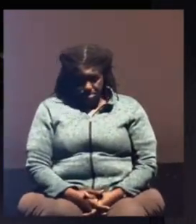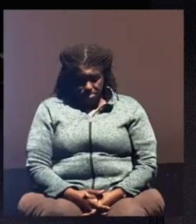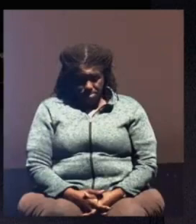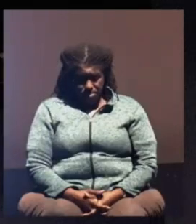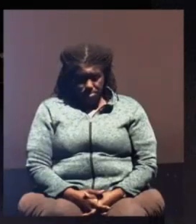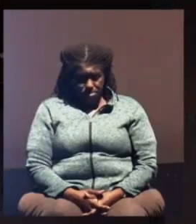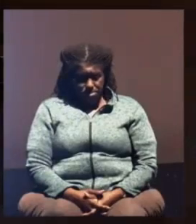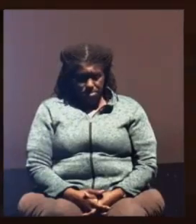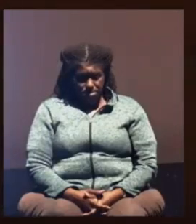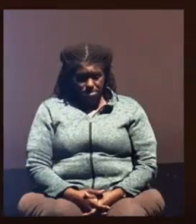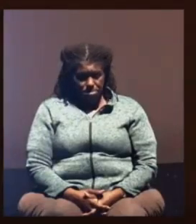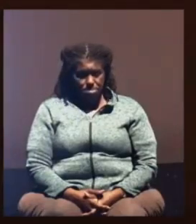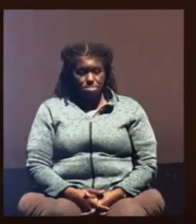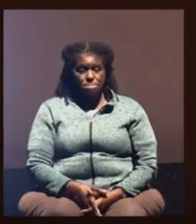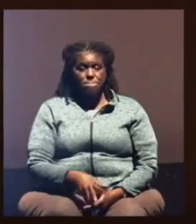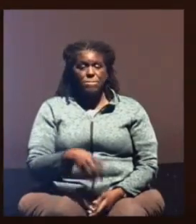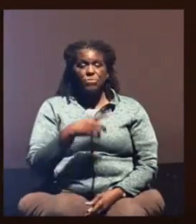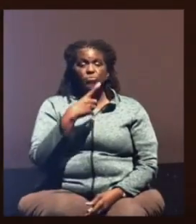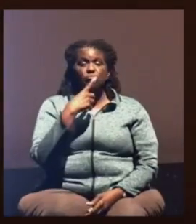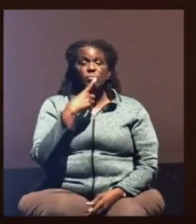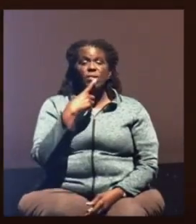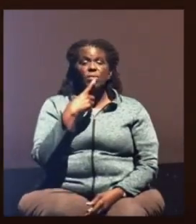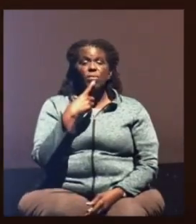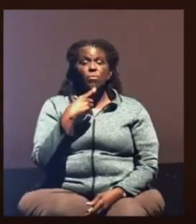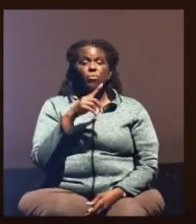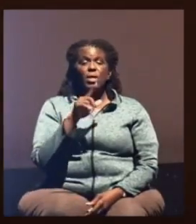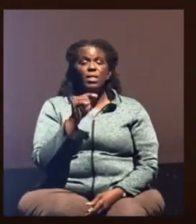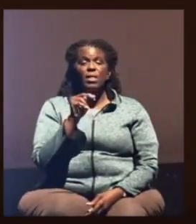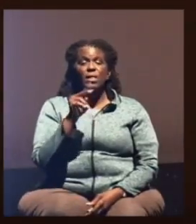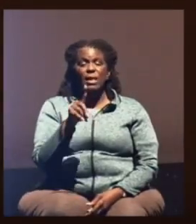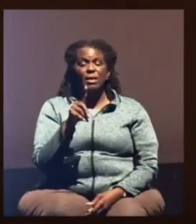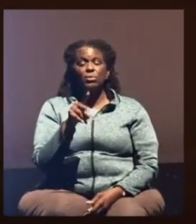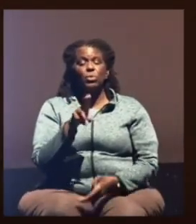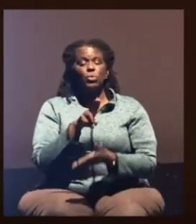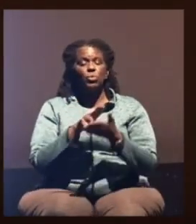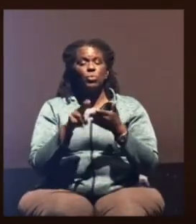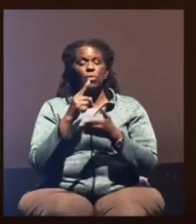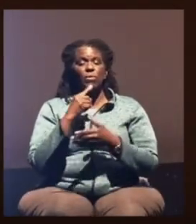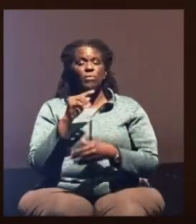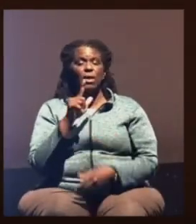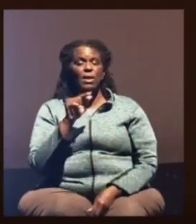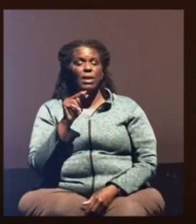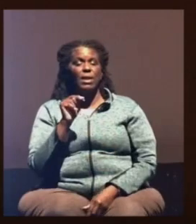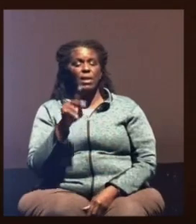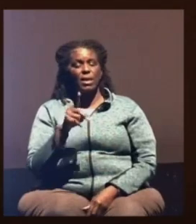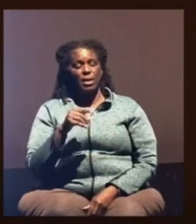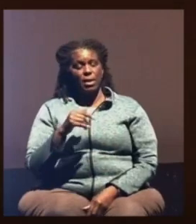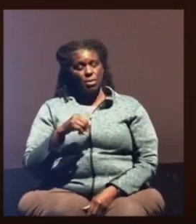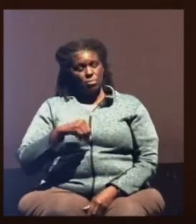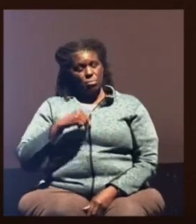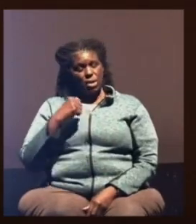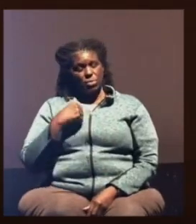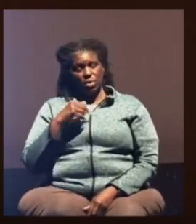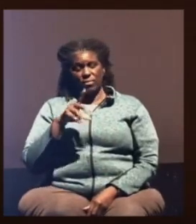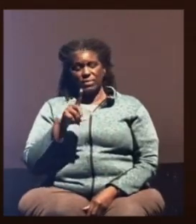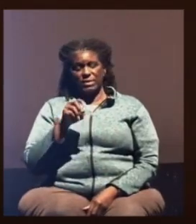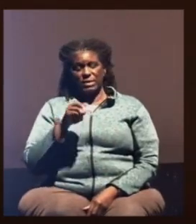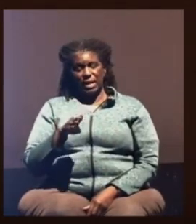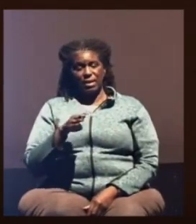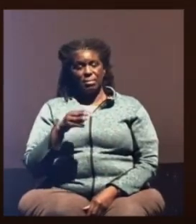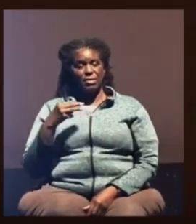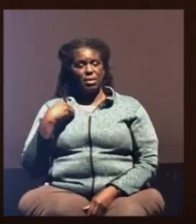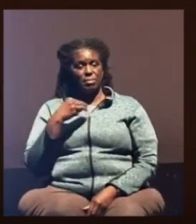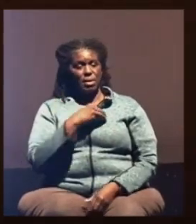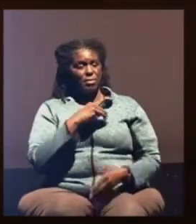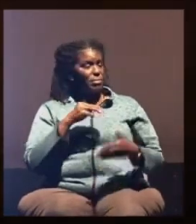So you can see why Redlands and the University of Redlands are proud to have Deb as a member of their community, as am I. So I'm going to just